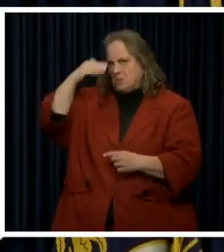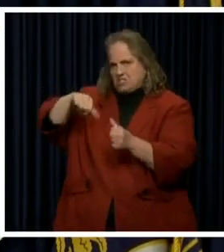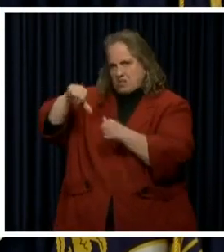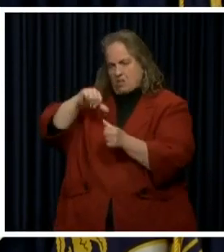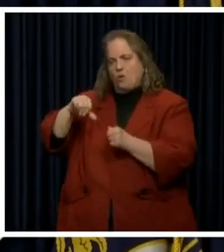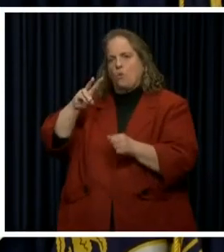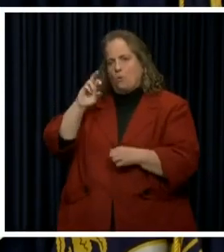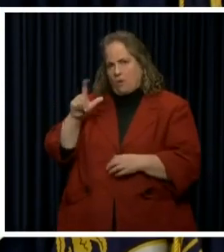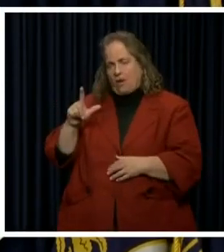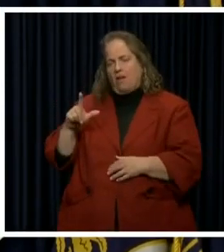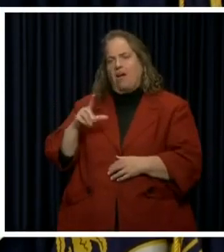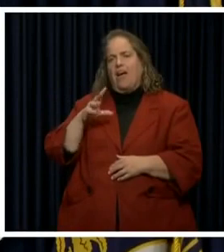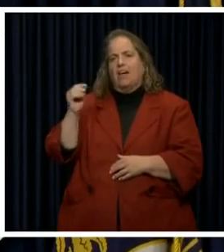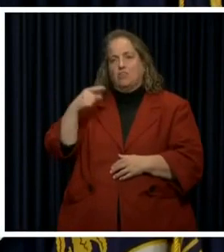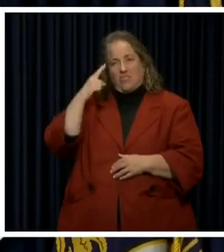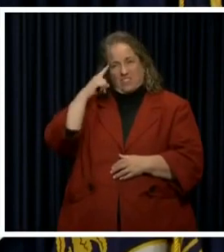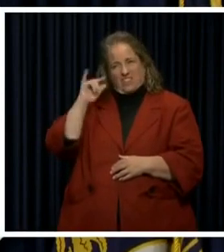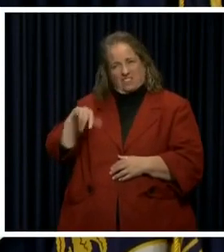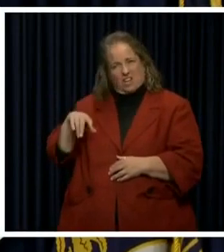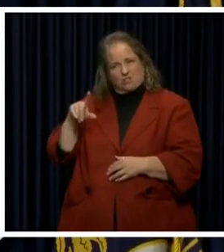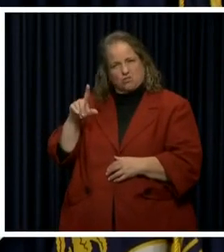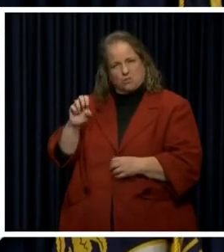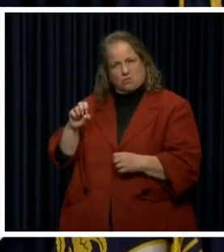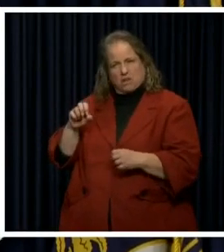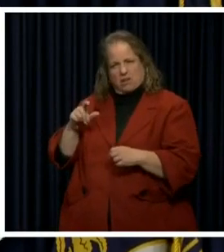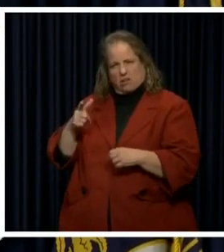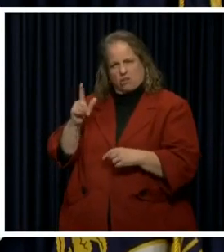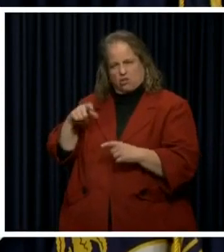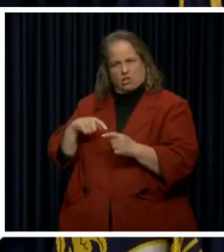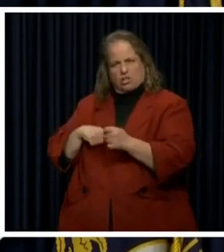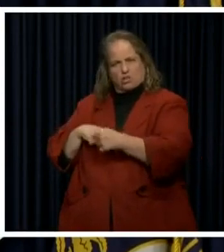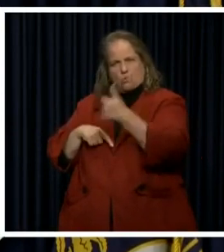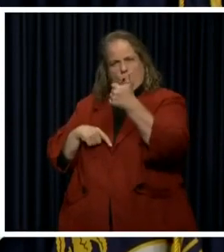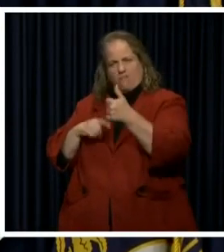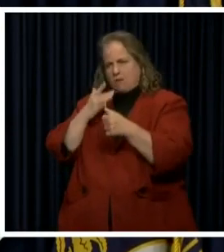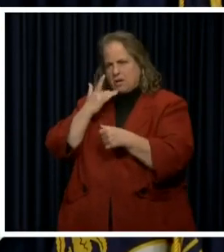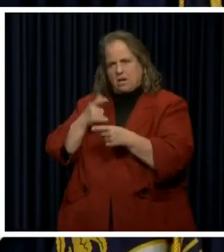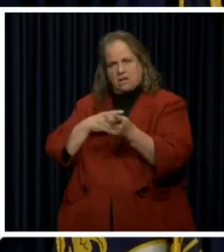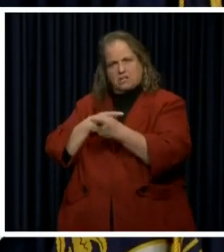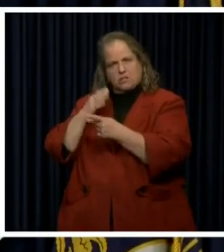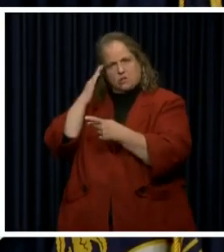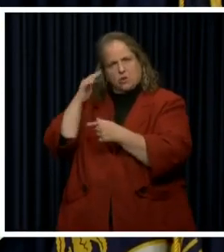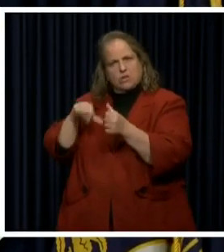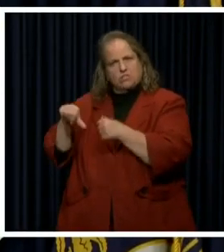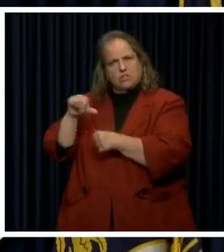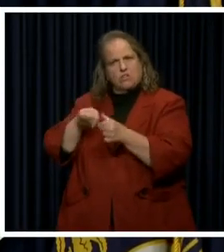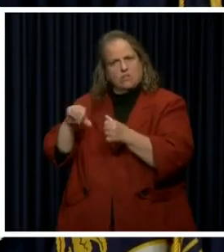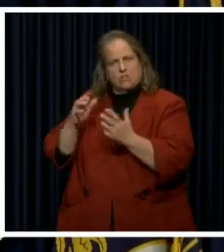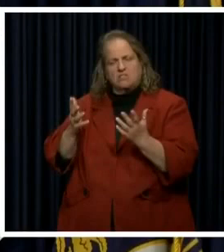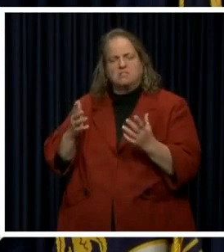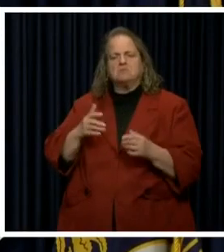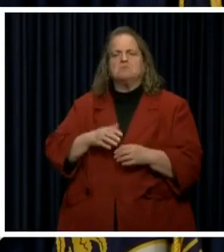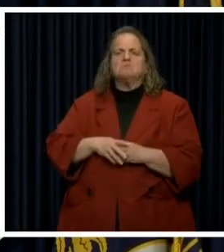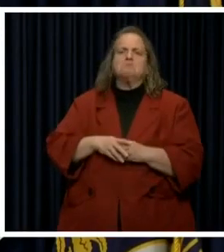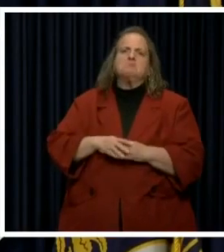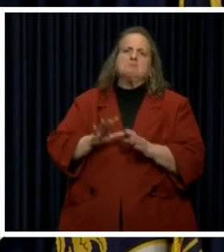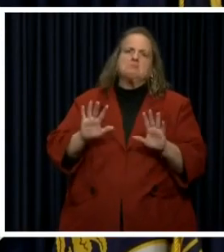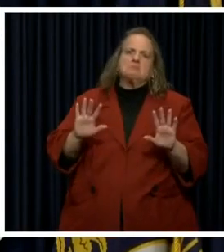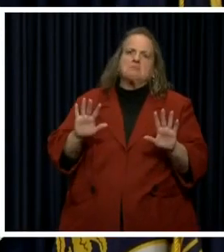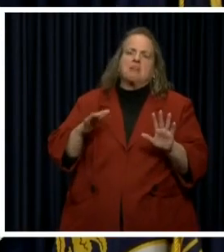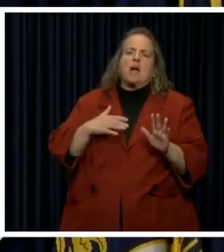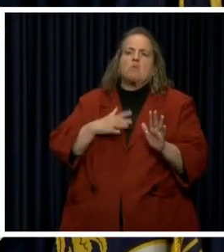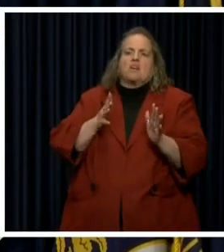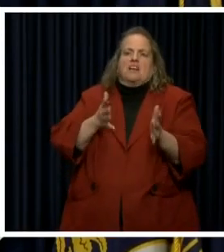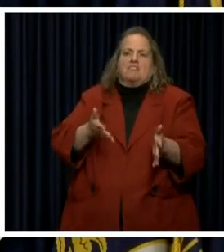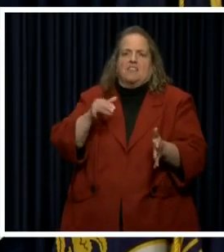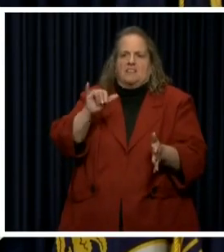and not. And should that cause a disqualification? I think I will ultimately lead that up